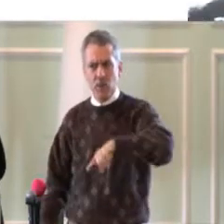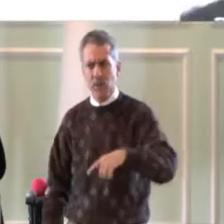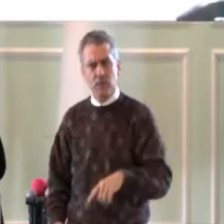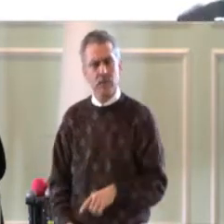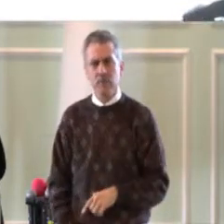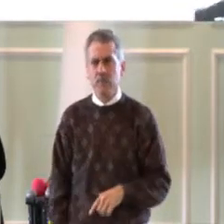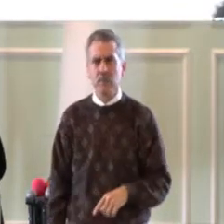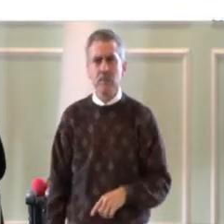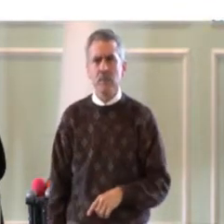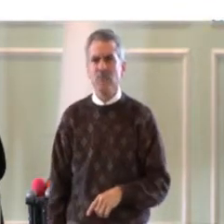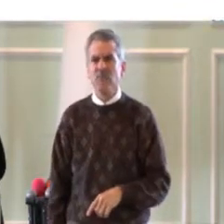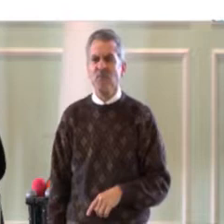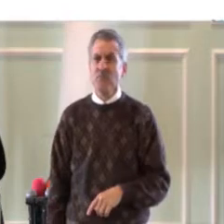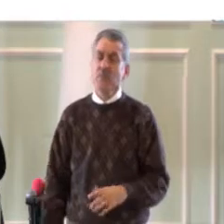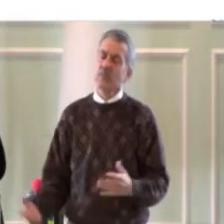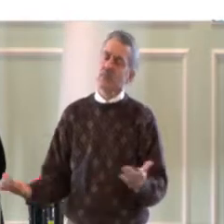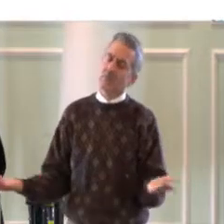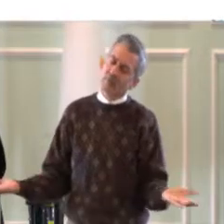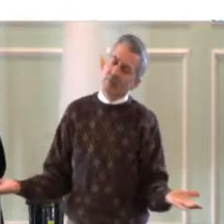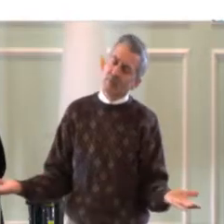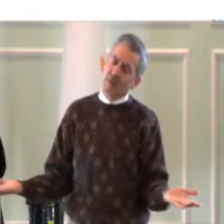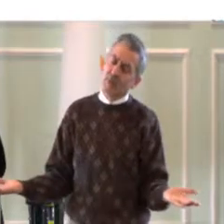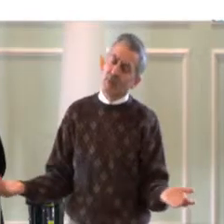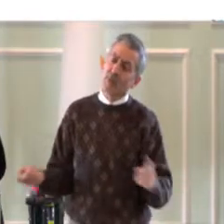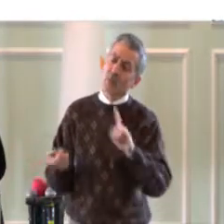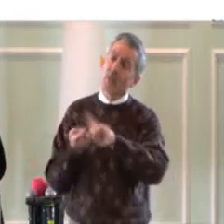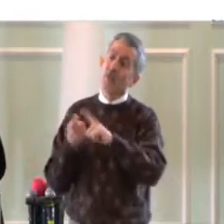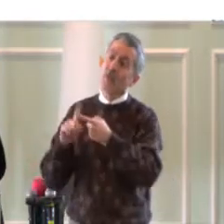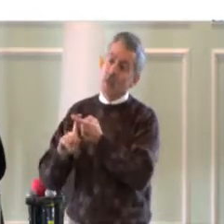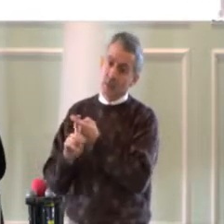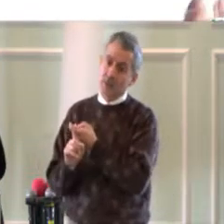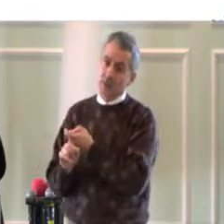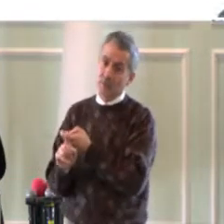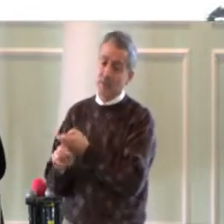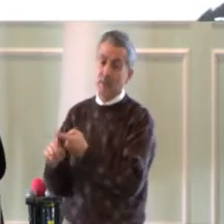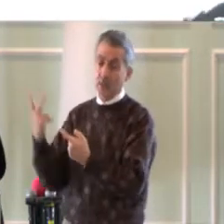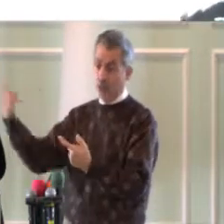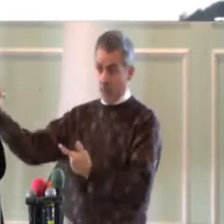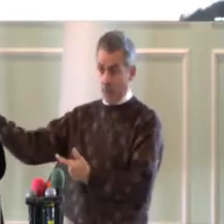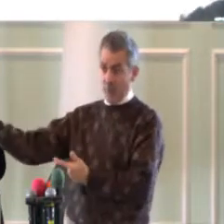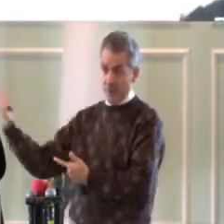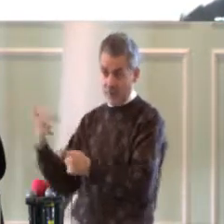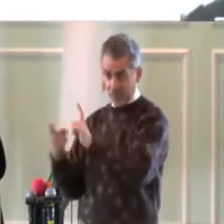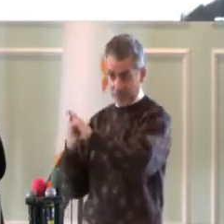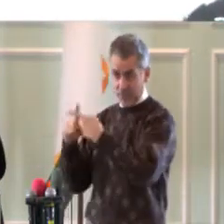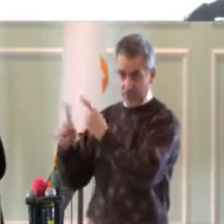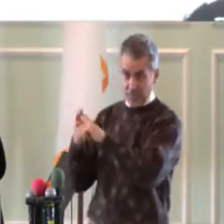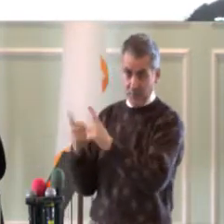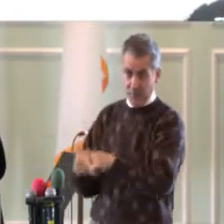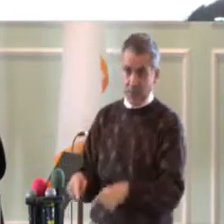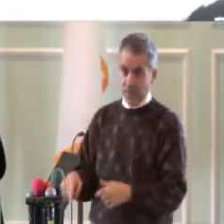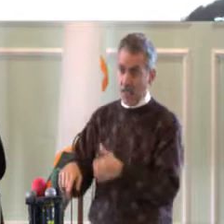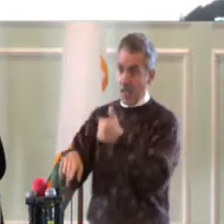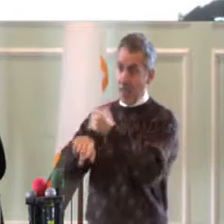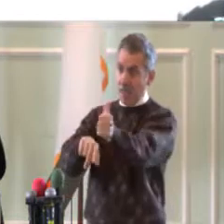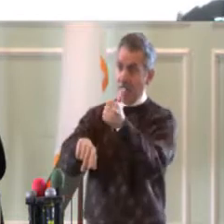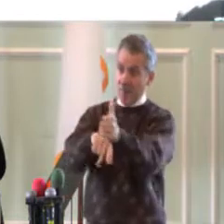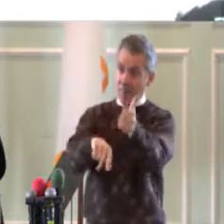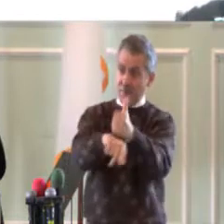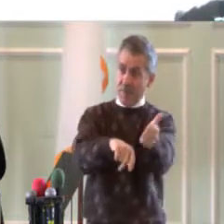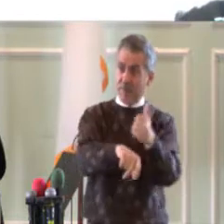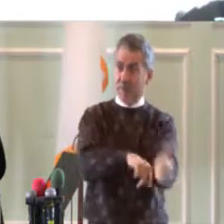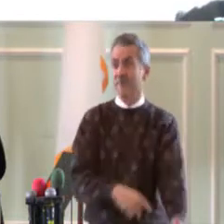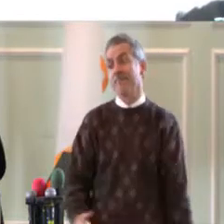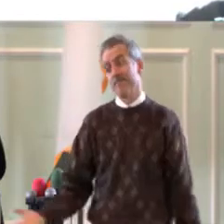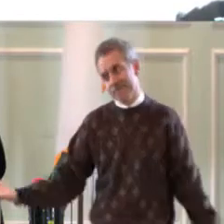That's essentially what his friends were doing. Essentially, they were blaming God for the misfortunes